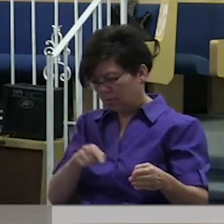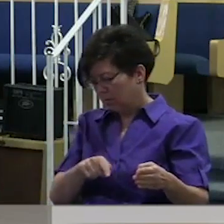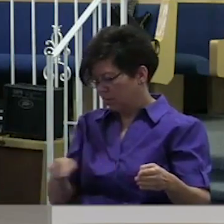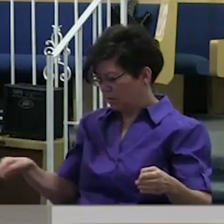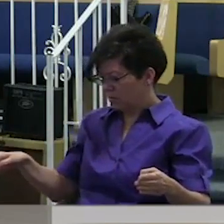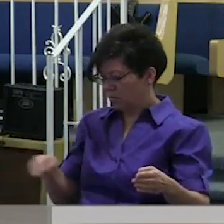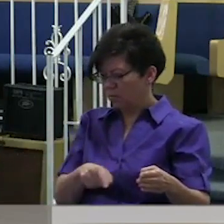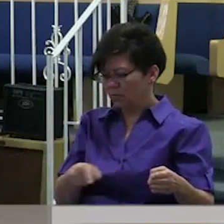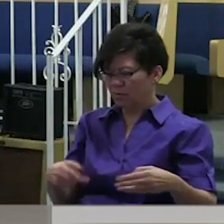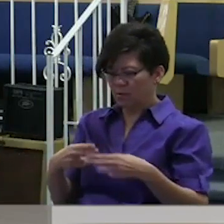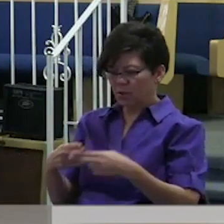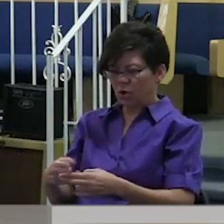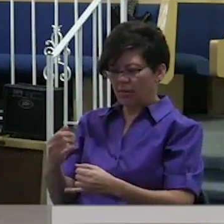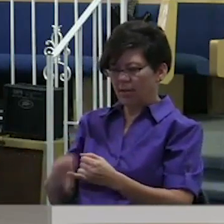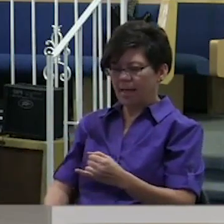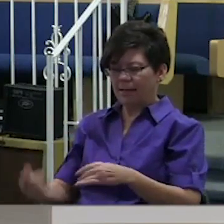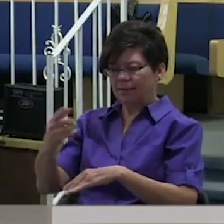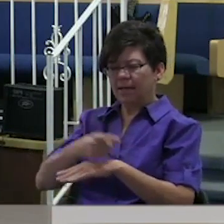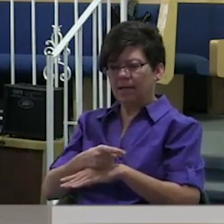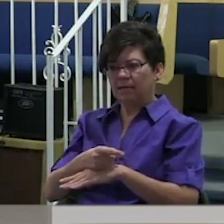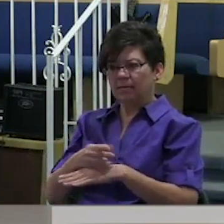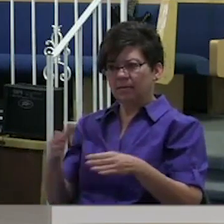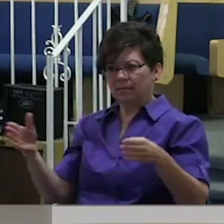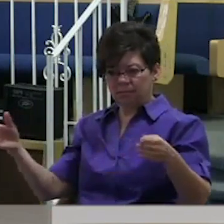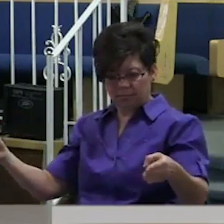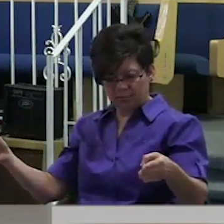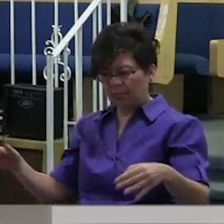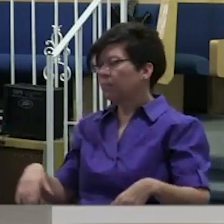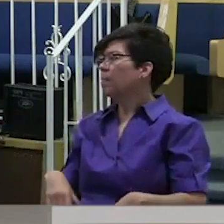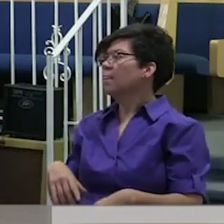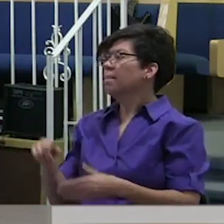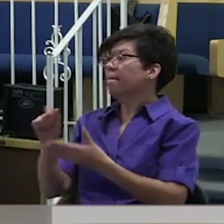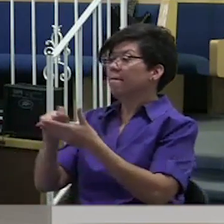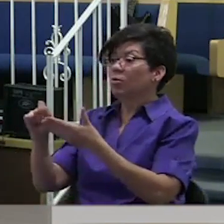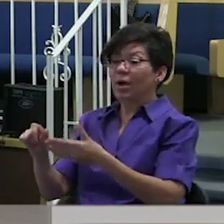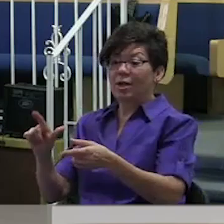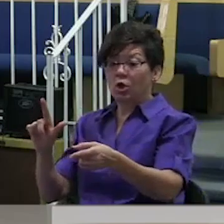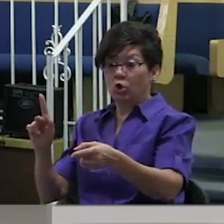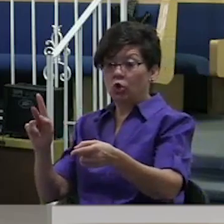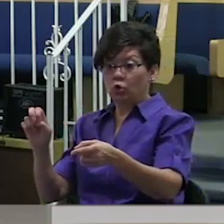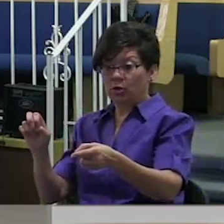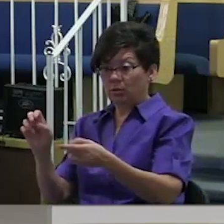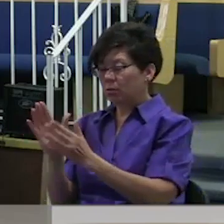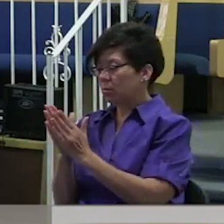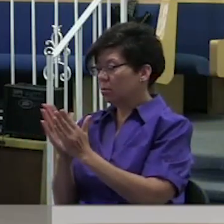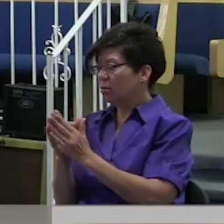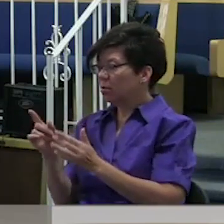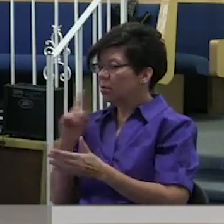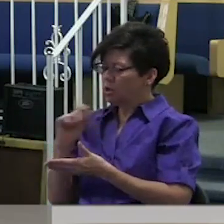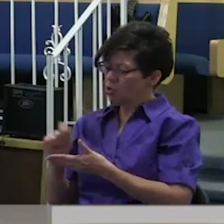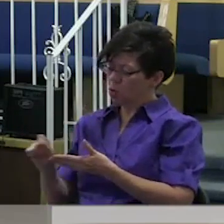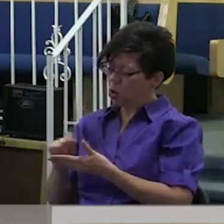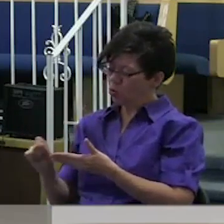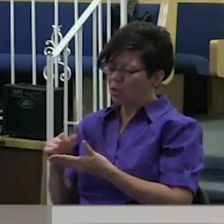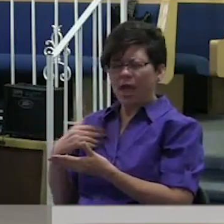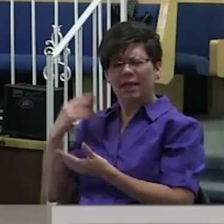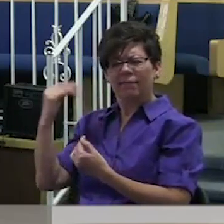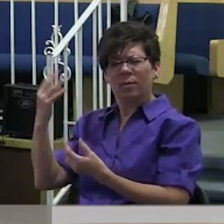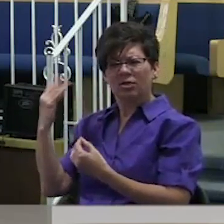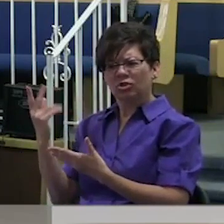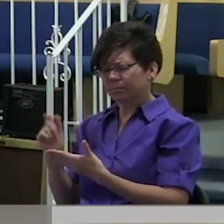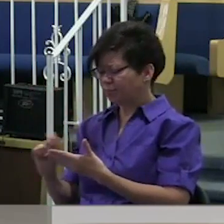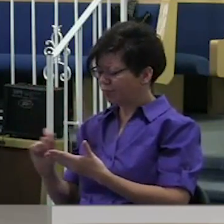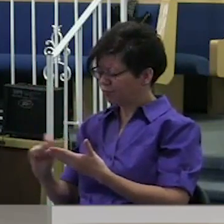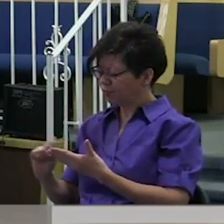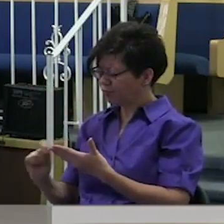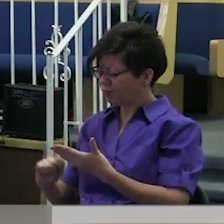Those are the last days. The writer Luke, when writing the book of Acts, he wrote with informative information as